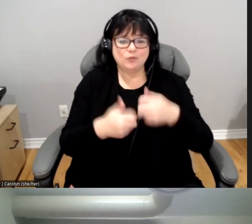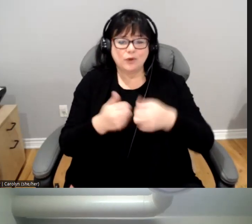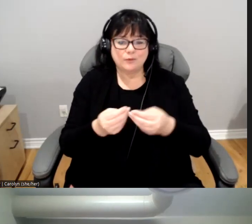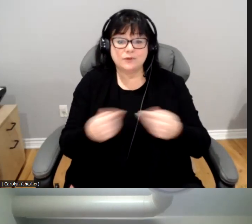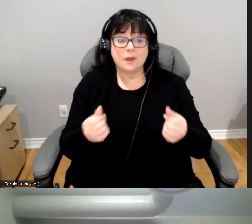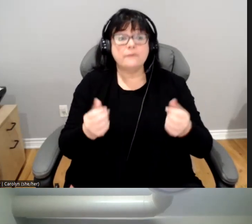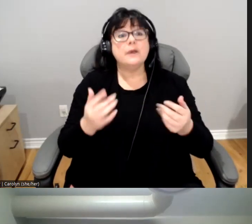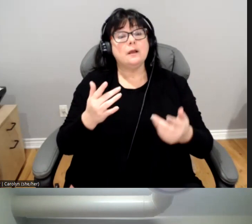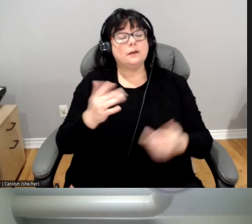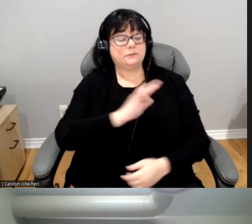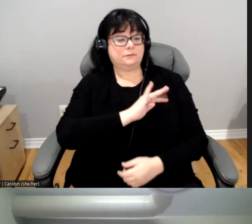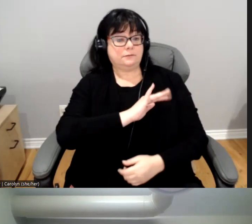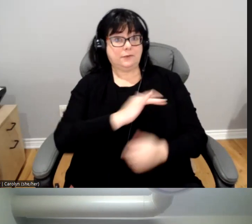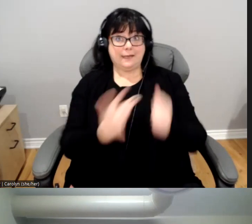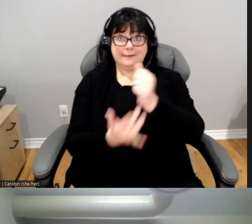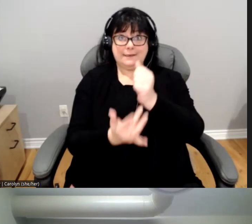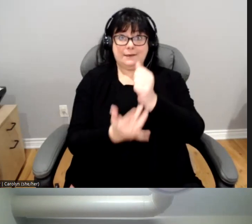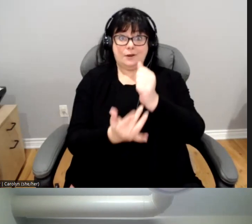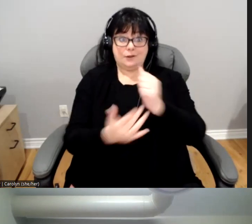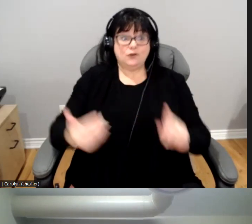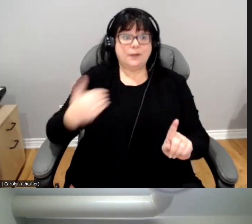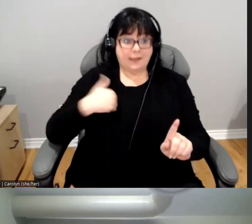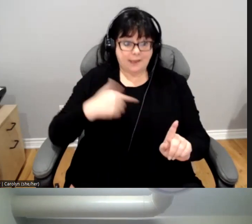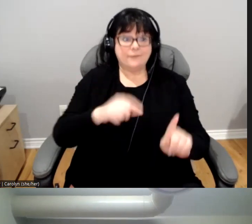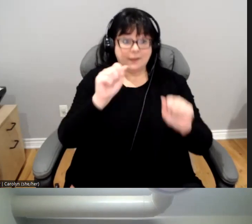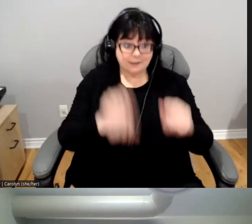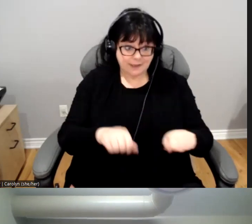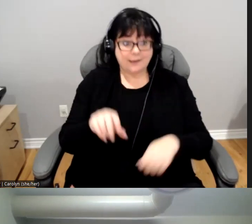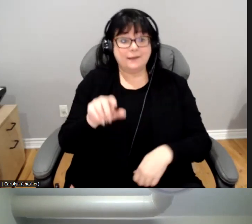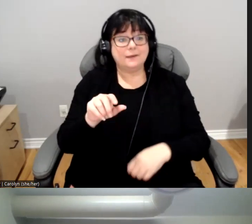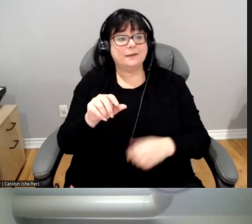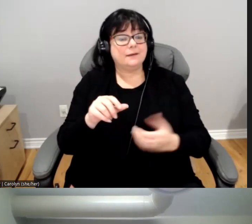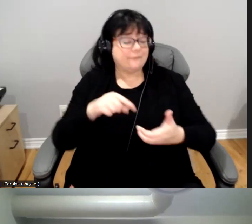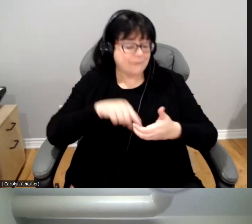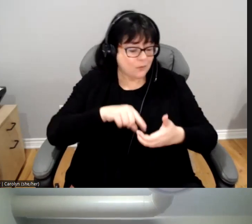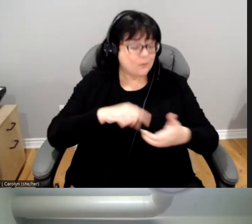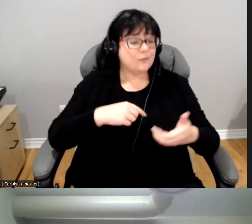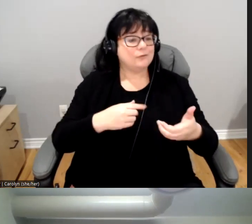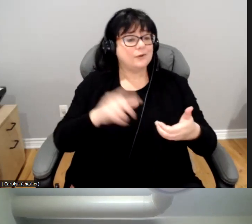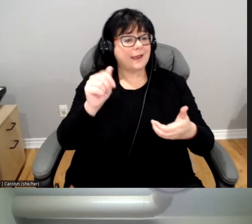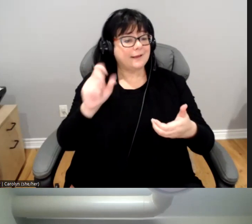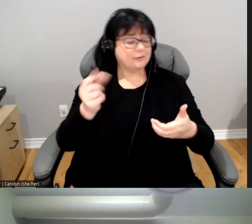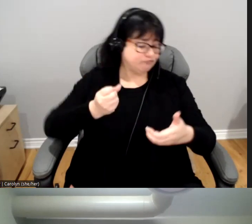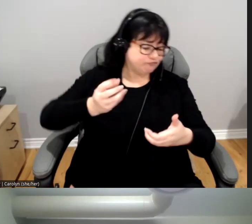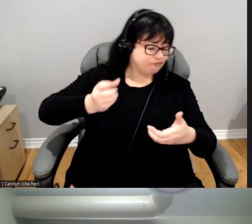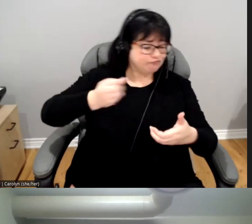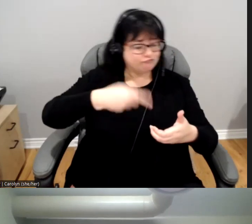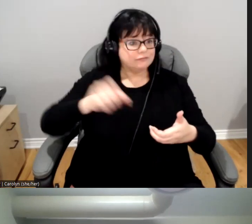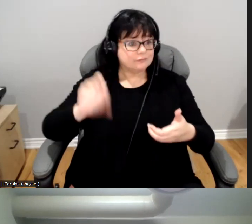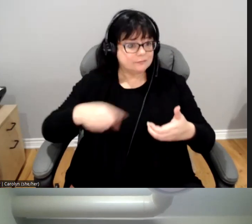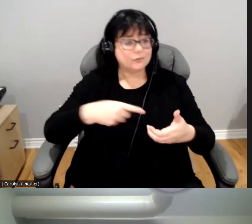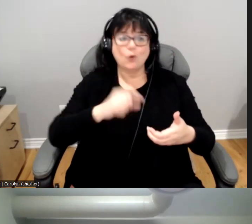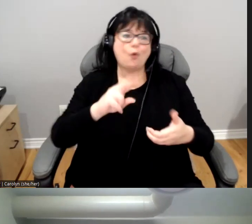is there now to be able to have ASL available on mobile devices. And if it means that the ASL